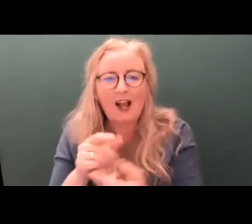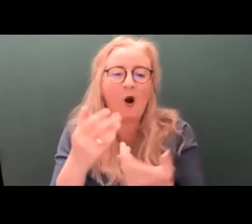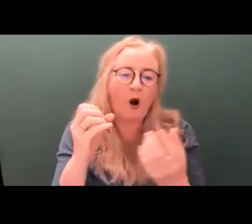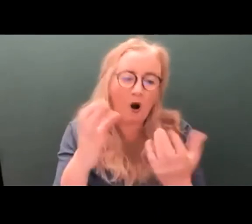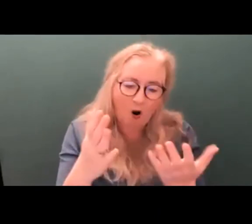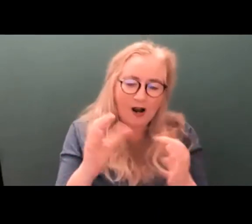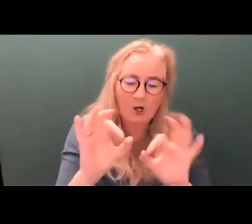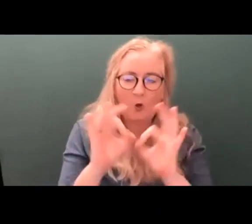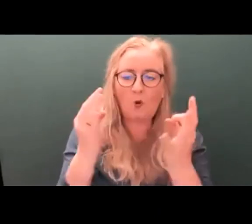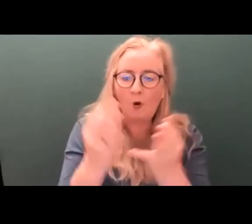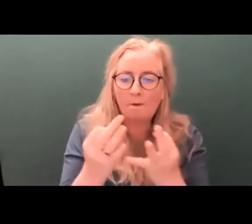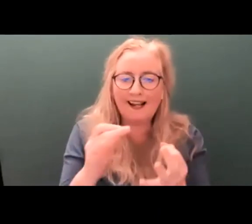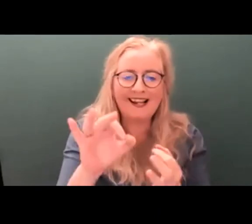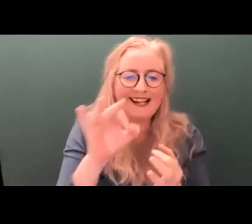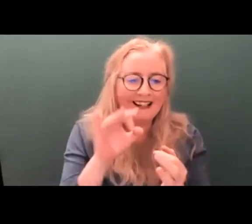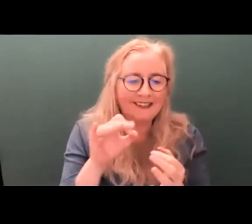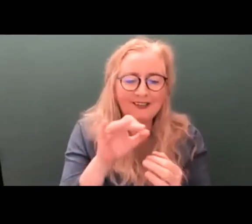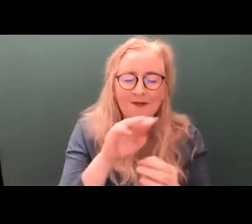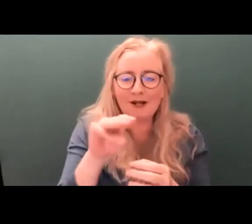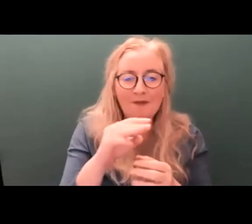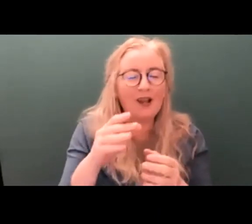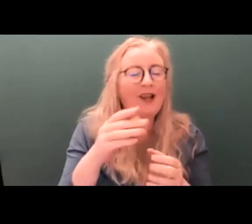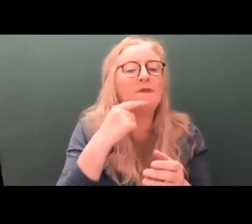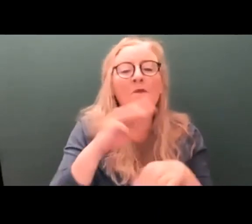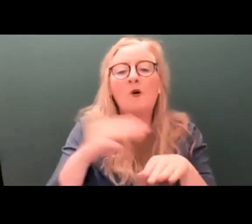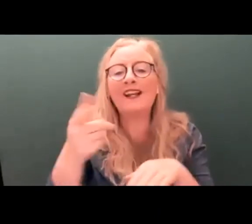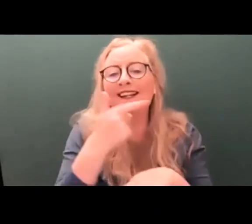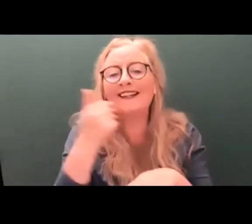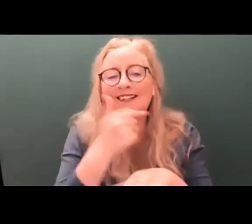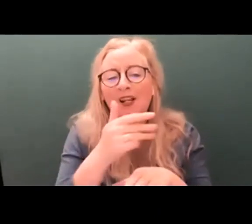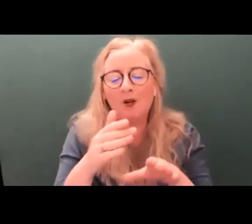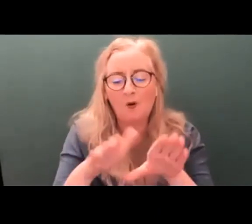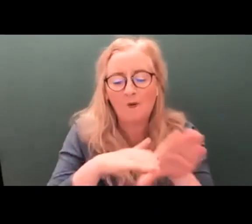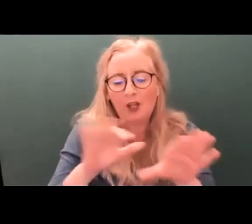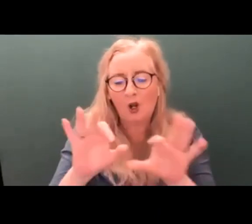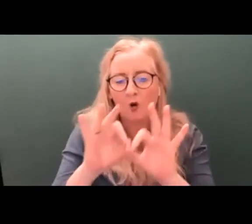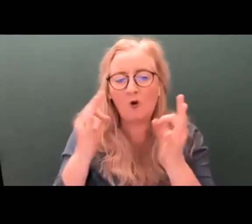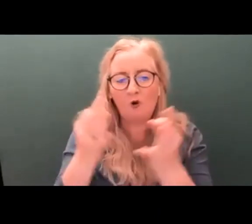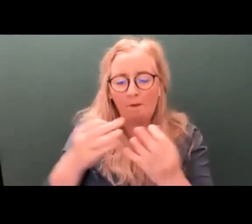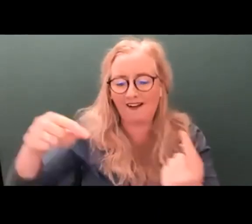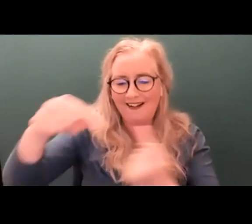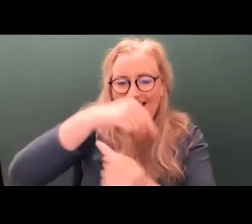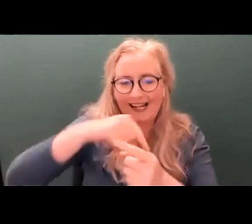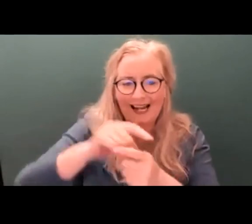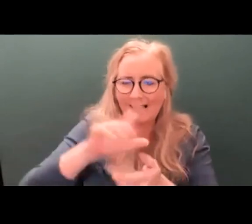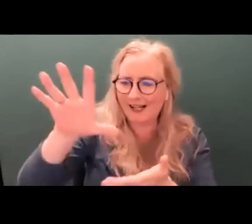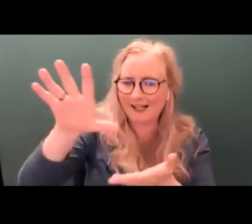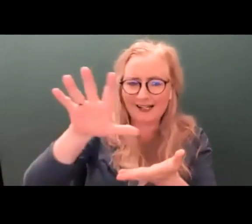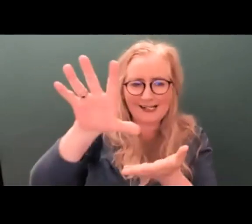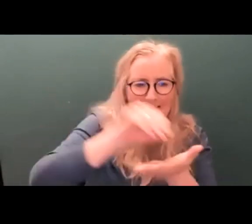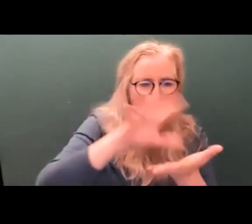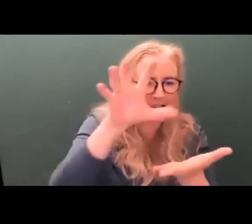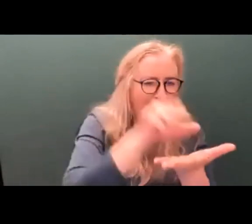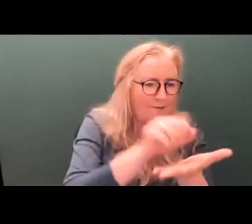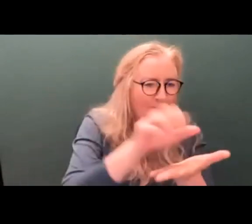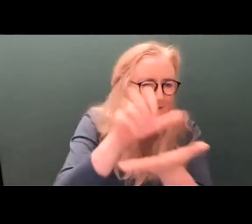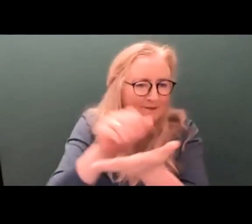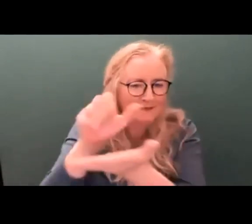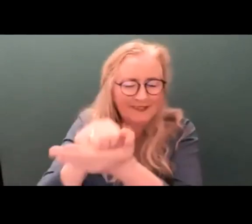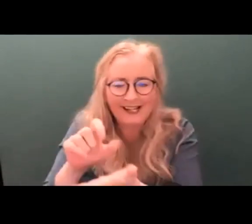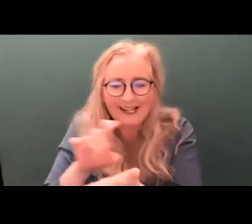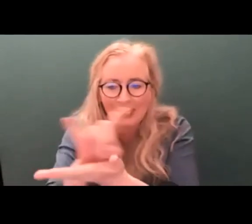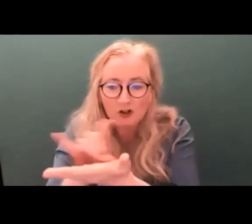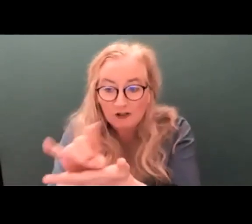people helping you out and spurring you on and helping you out and you actually go out to capture the history. But that was an amazing launch. had